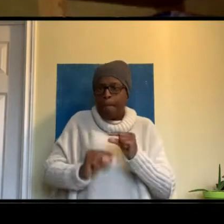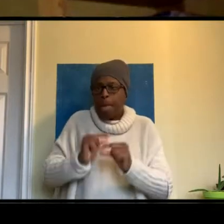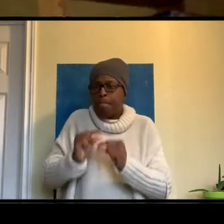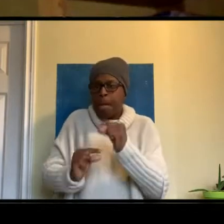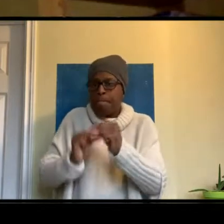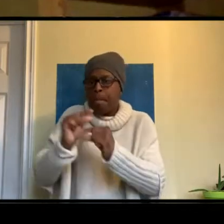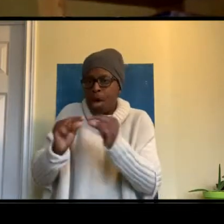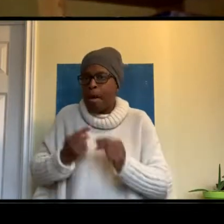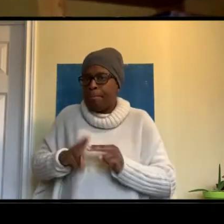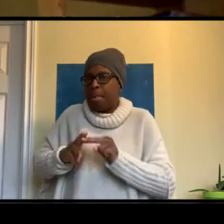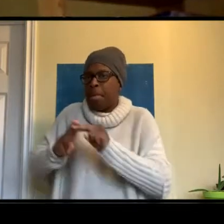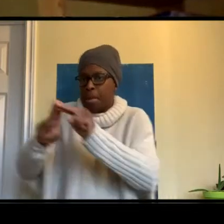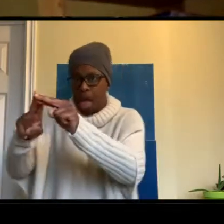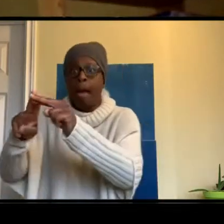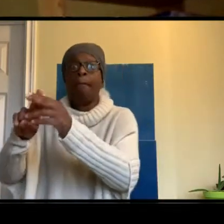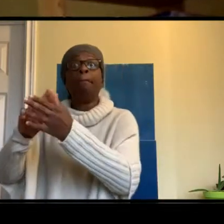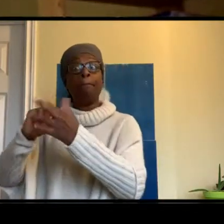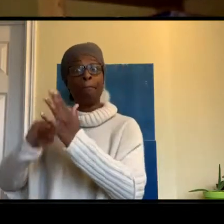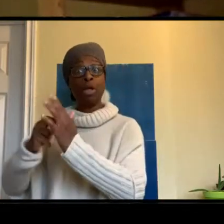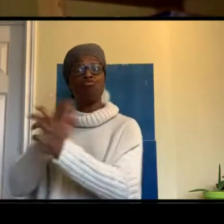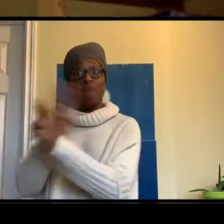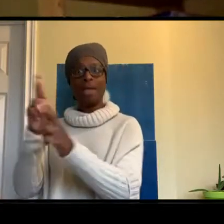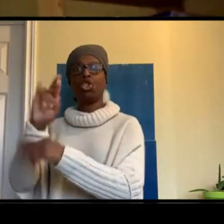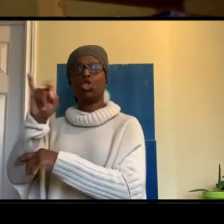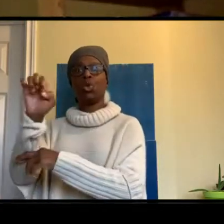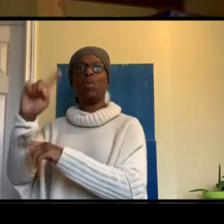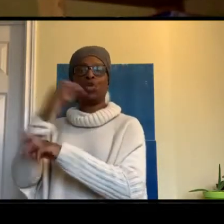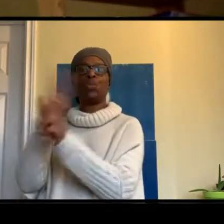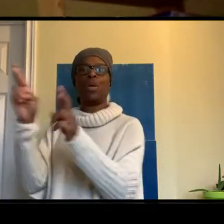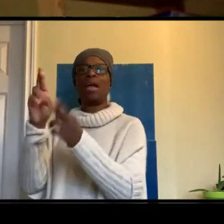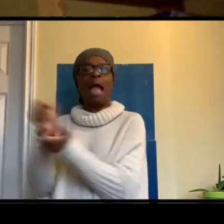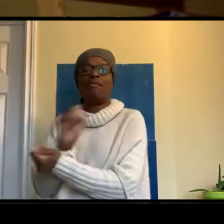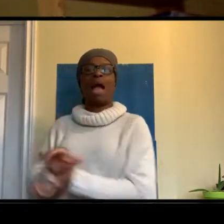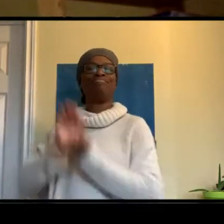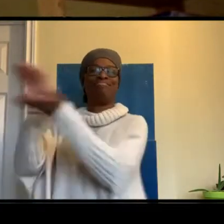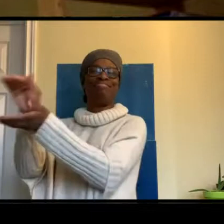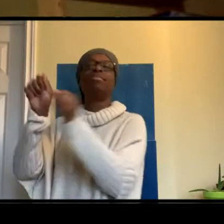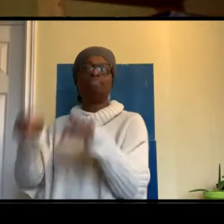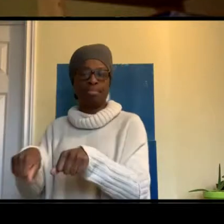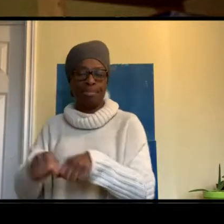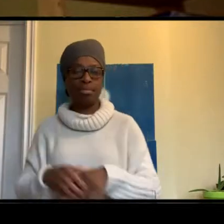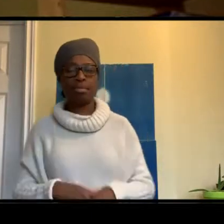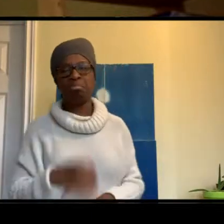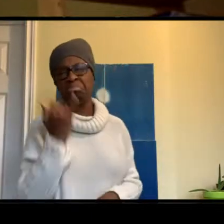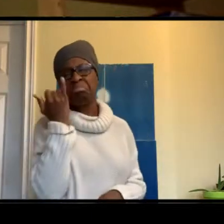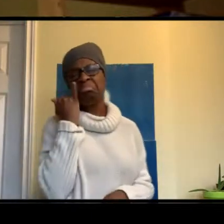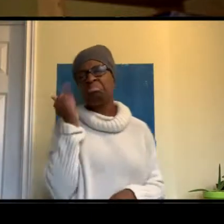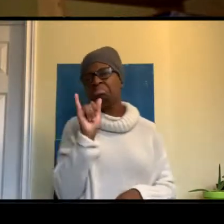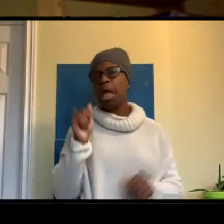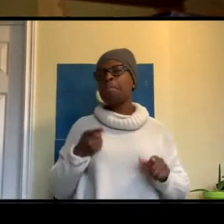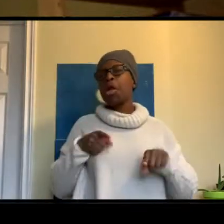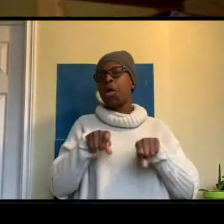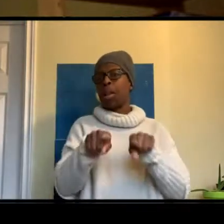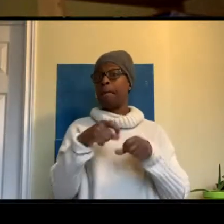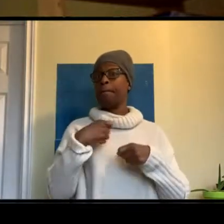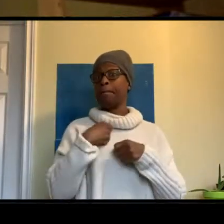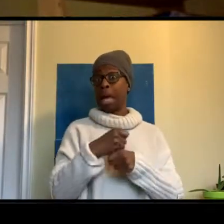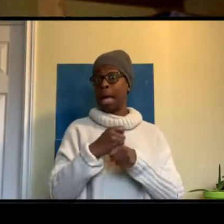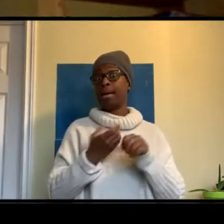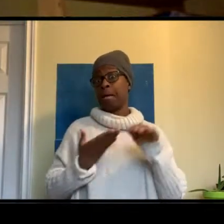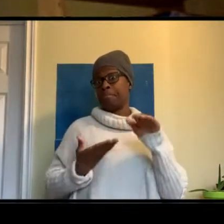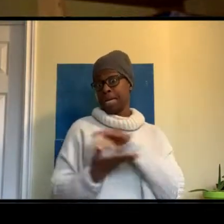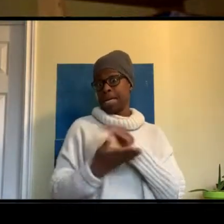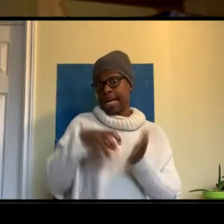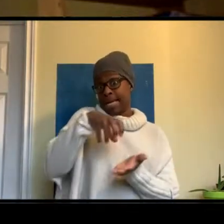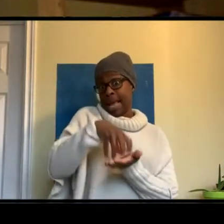into different projects, and then if you've got those individual deadlines, it doesn't feel necessarily like you're working 1 to 2 months out because you have